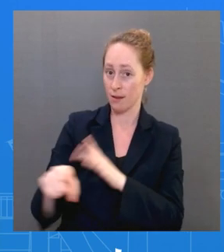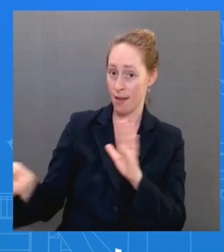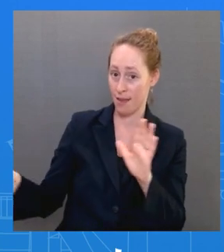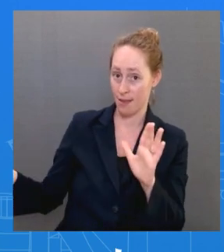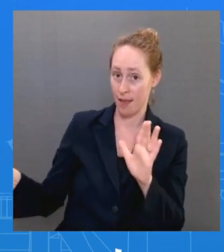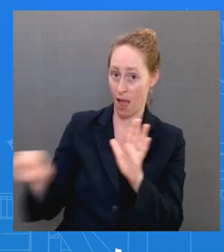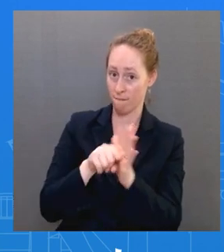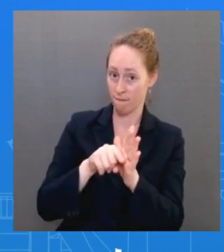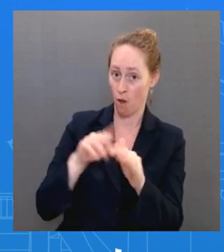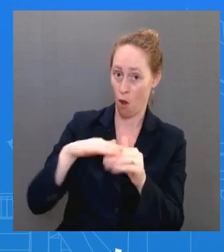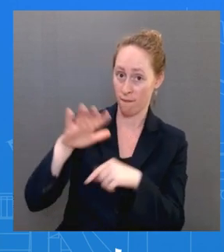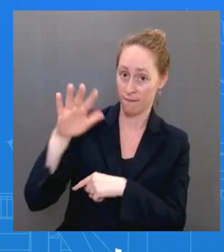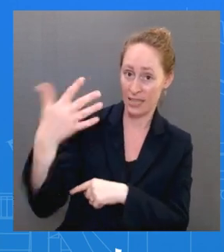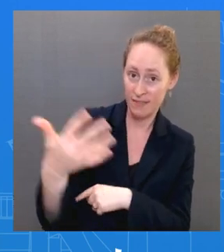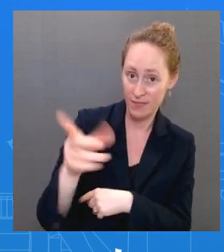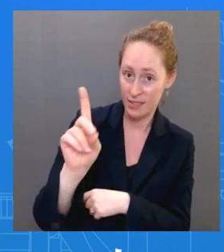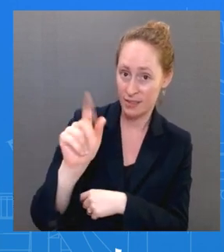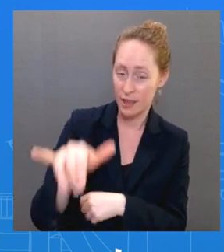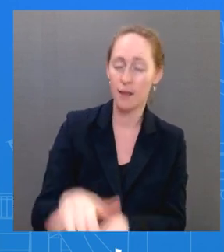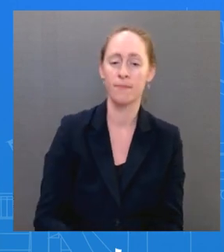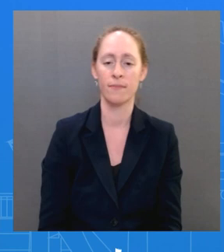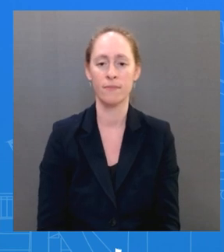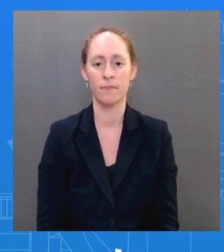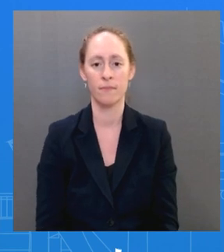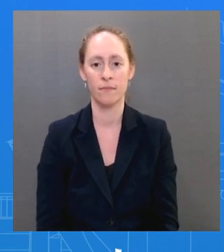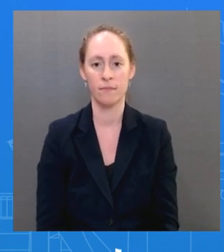first tested next on Wednesday.